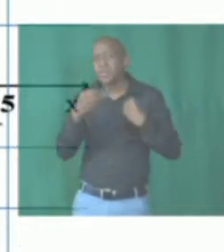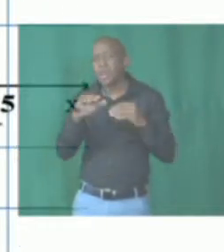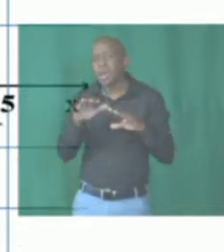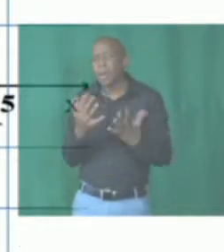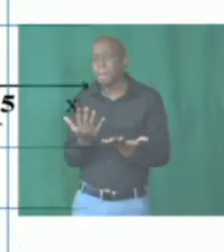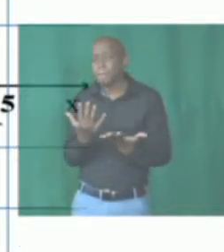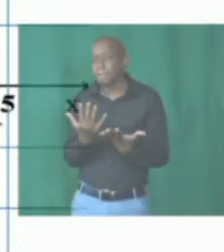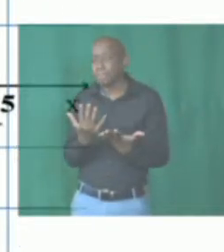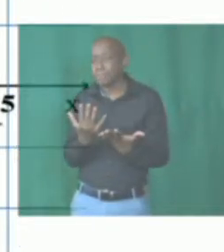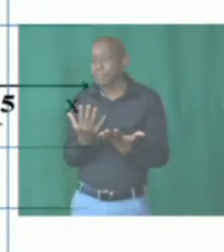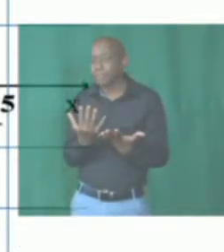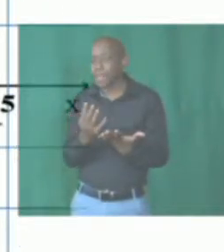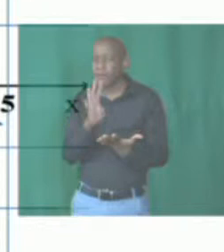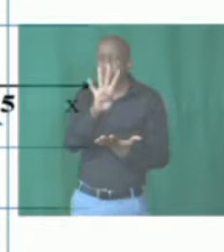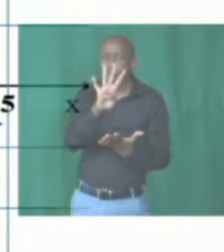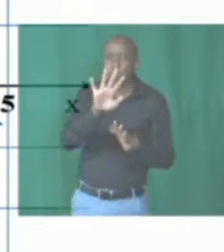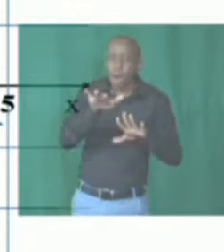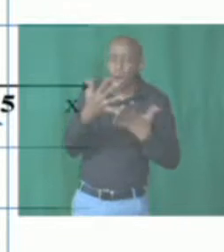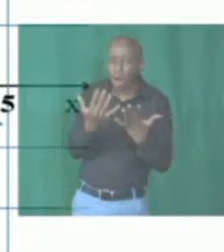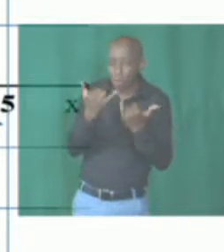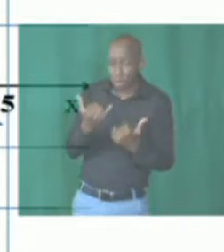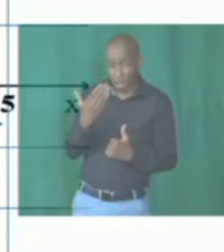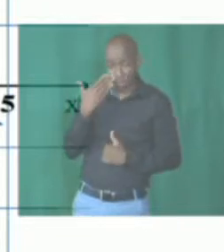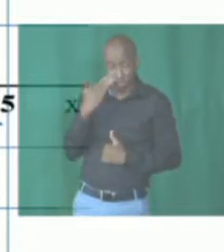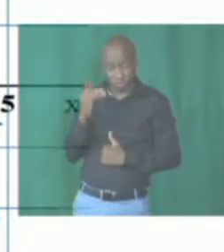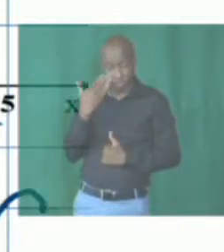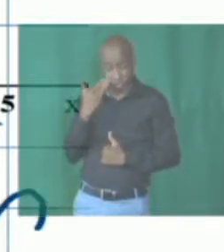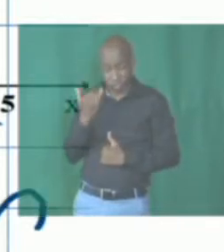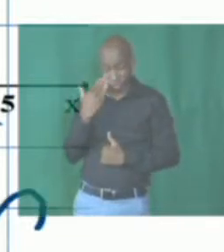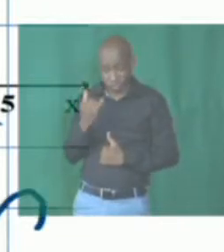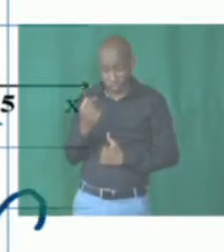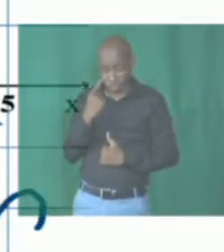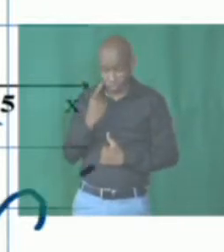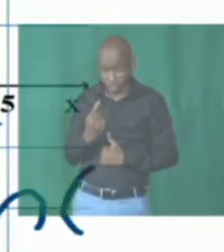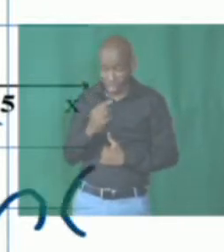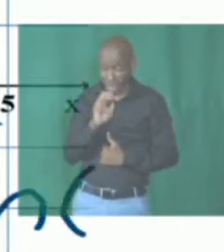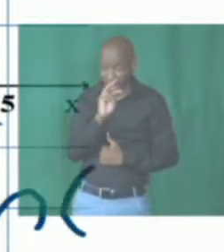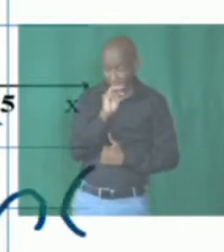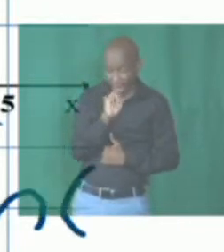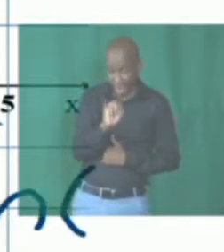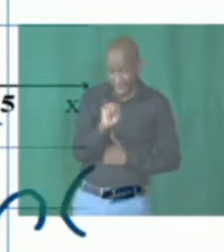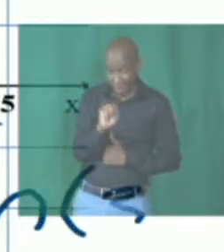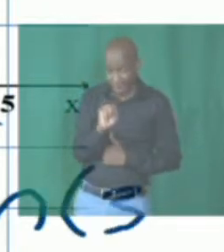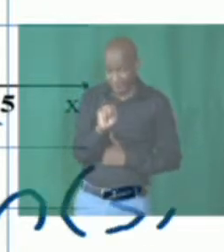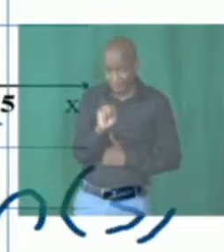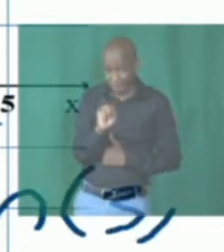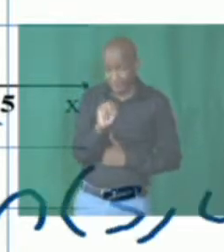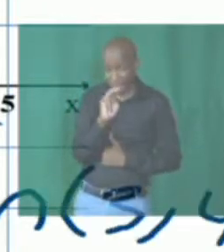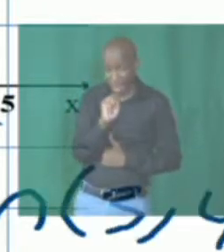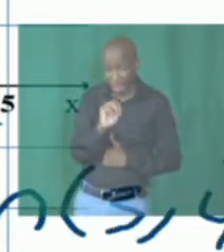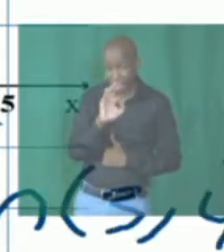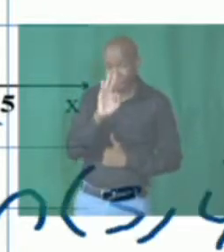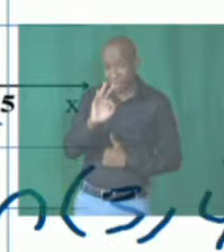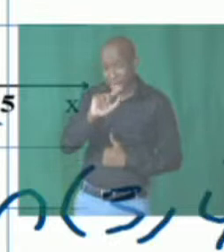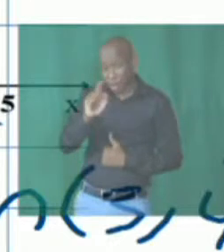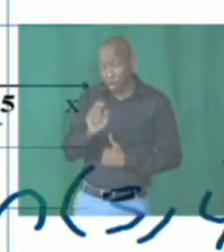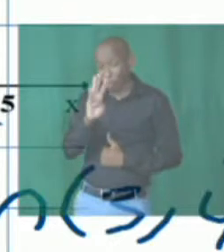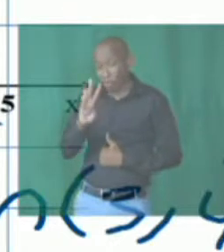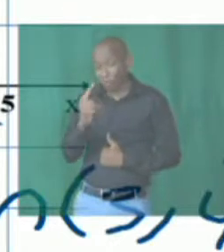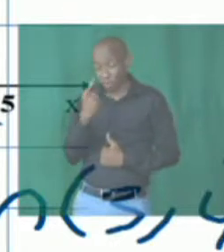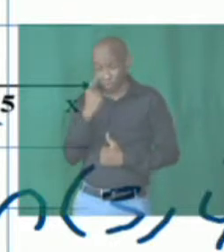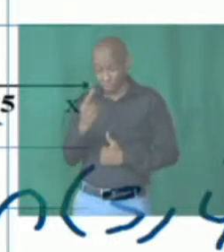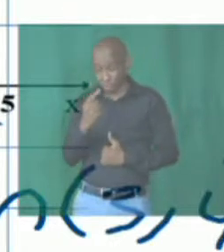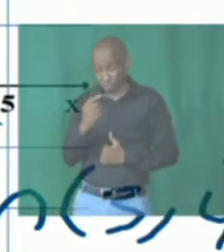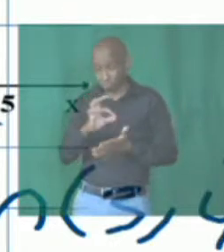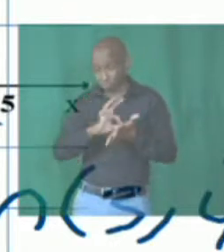and that 4? Okay, we have said M, the coordinate of M is 3, 4. It's clear from the